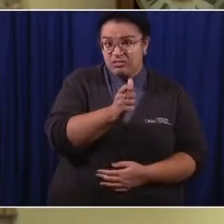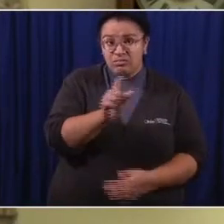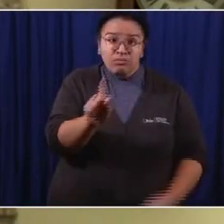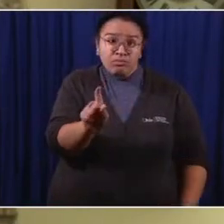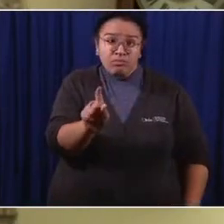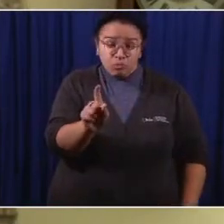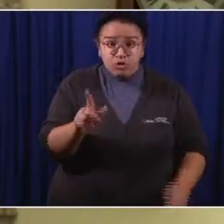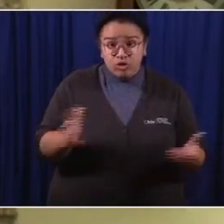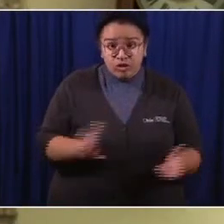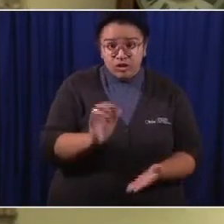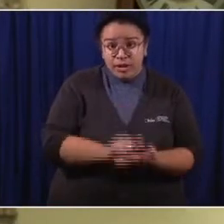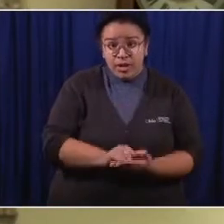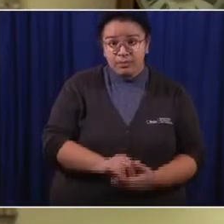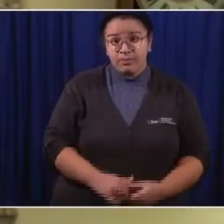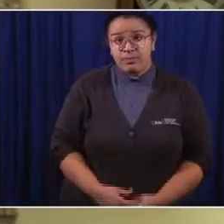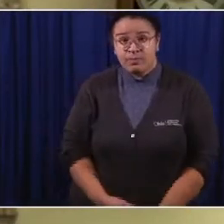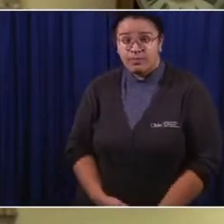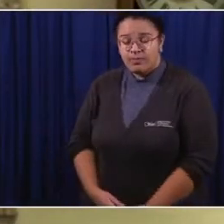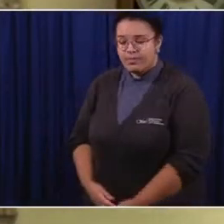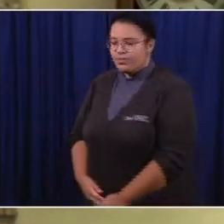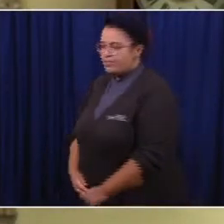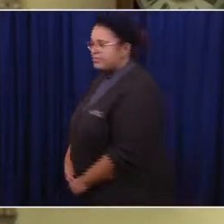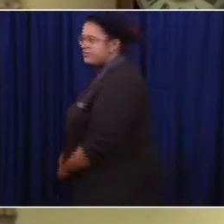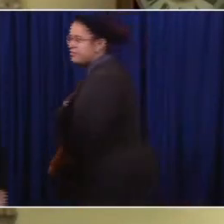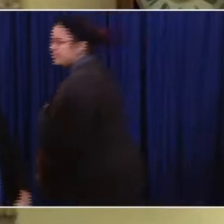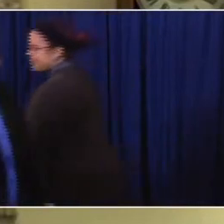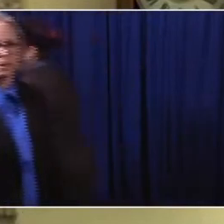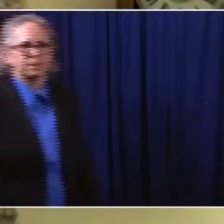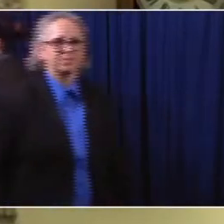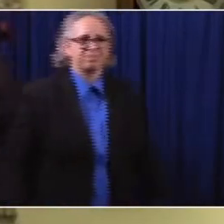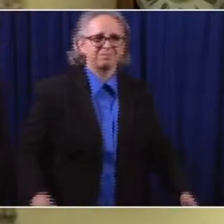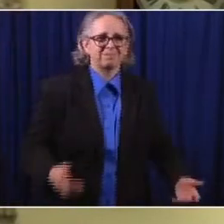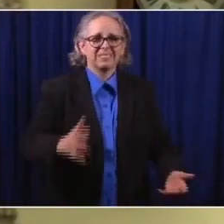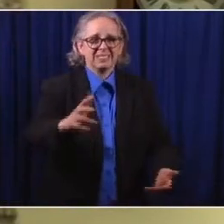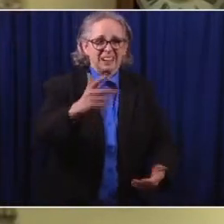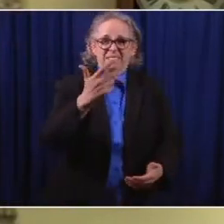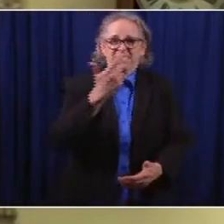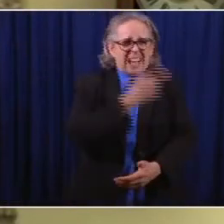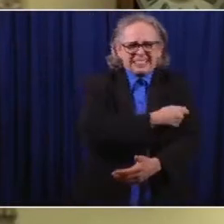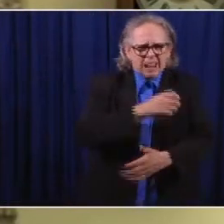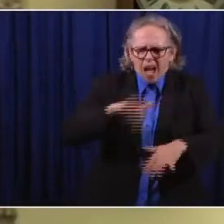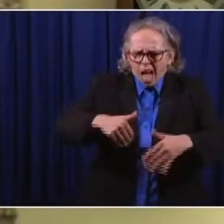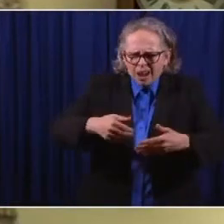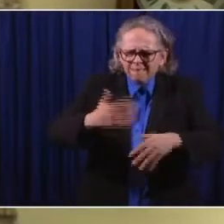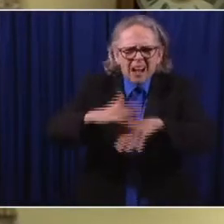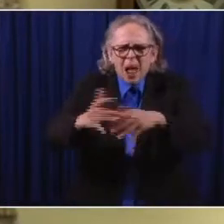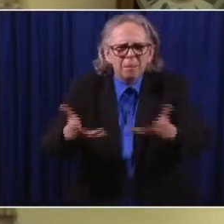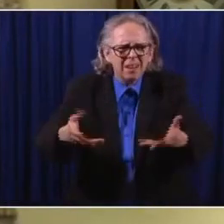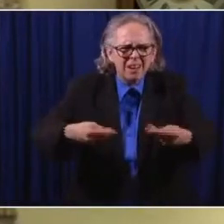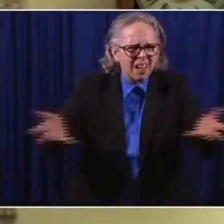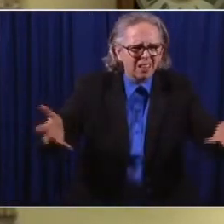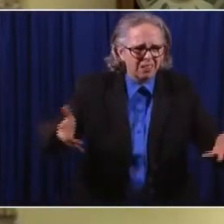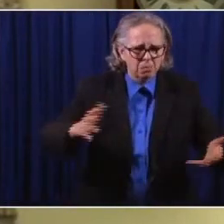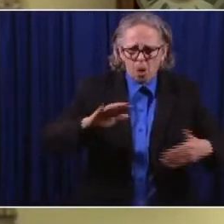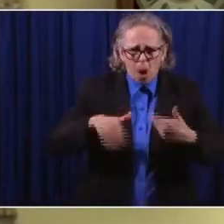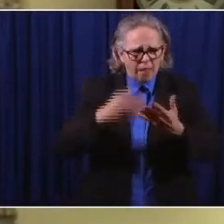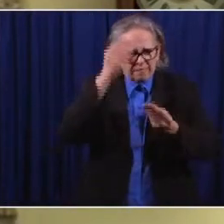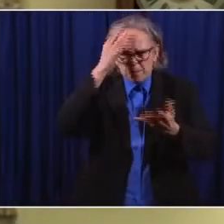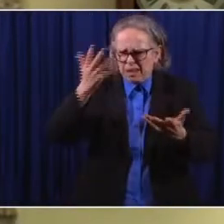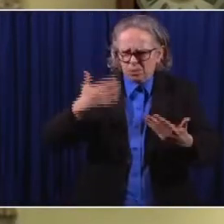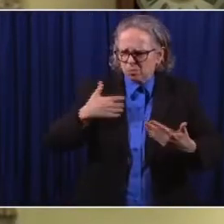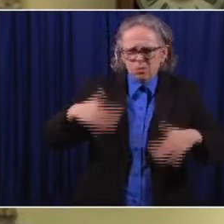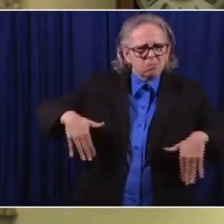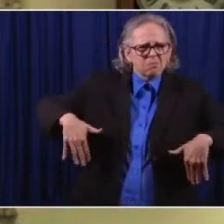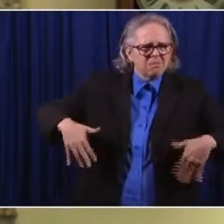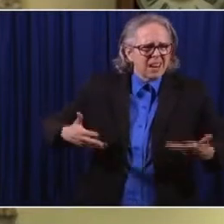Well, this is not out yet. We do not have all the information. I have the